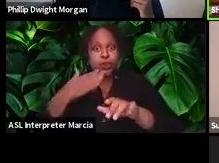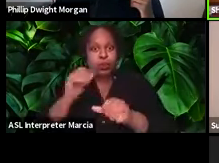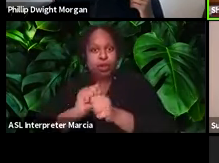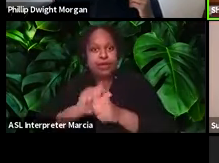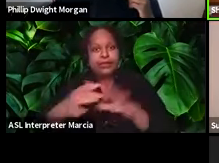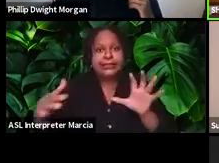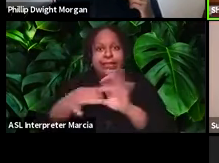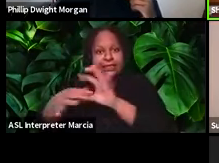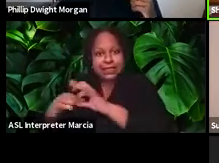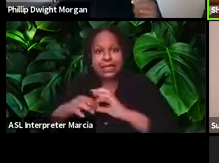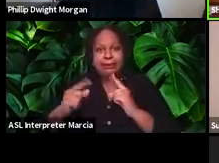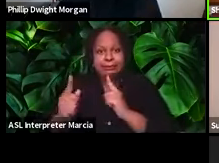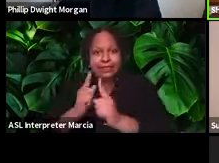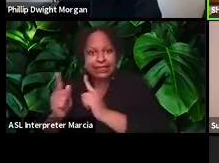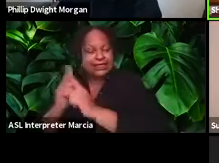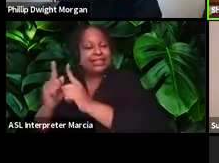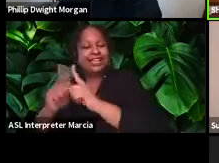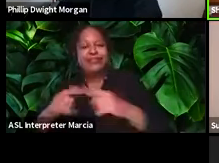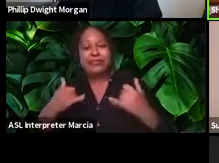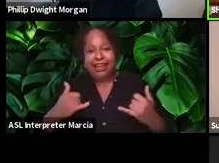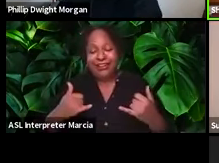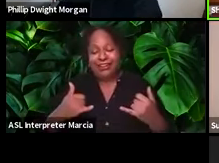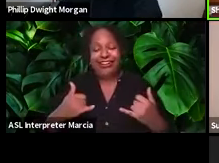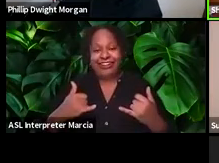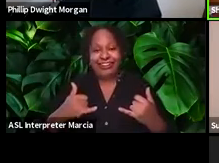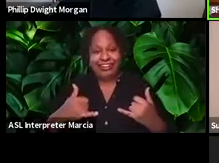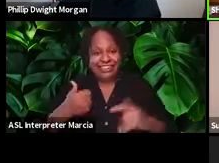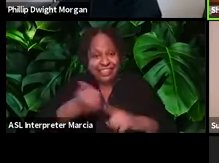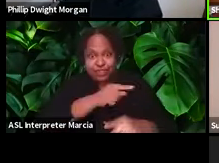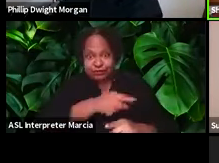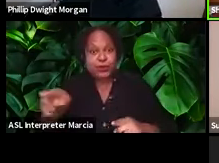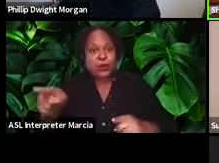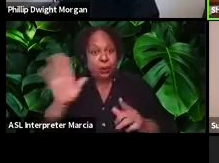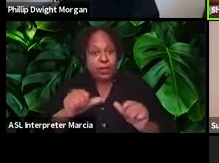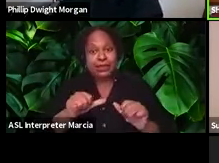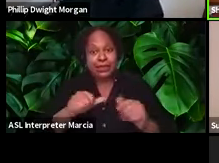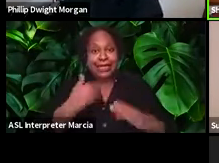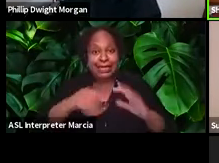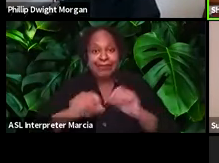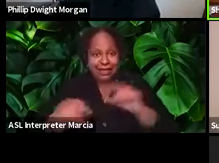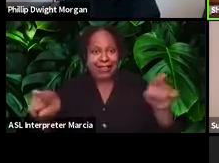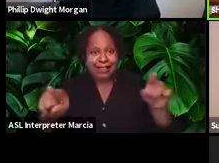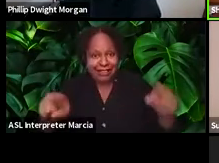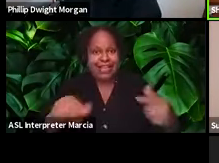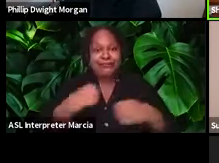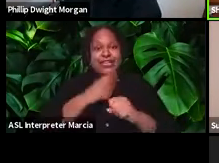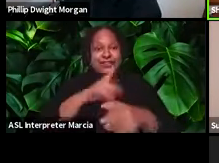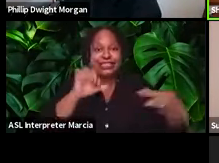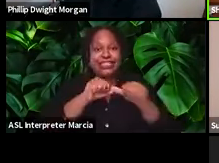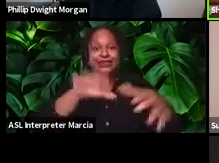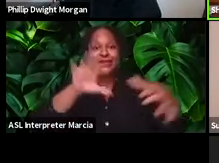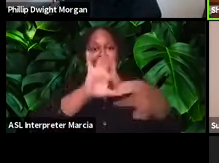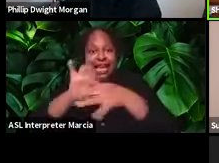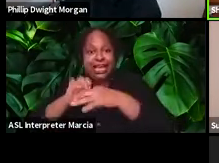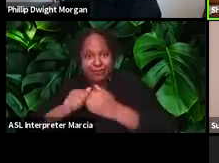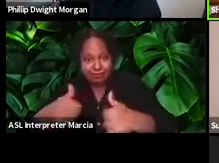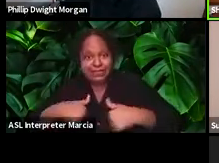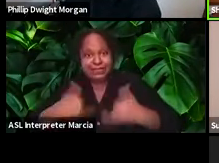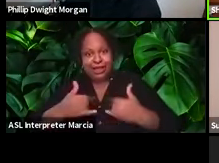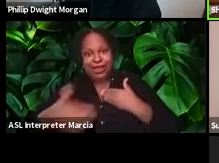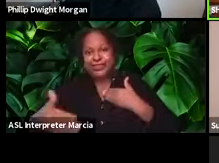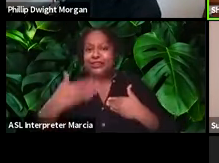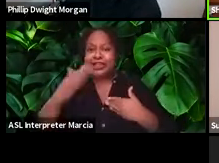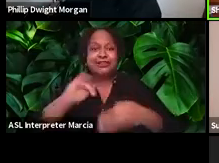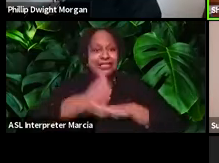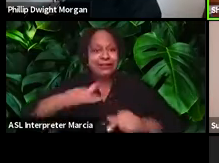each one of you would receive an email from me so that we stay connected as well. So thank you for creating this space as